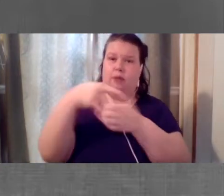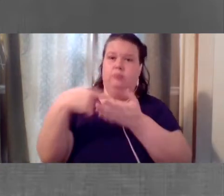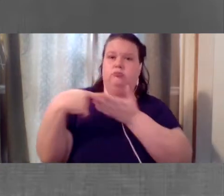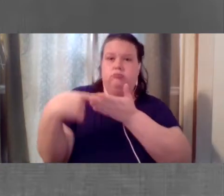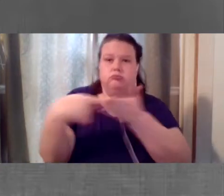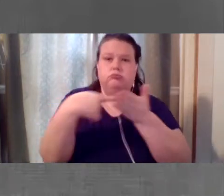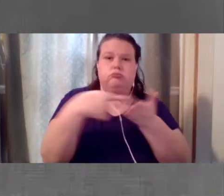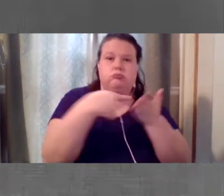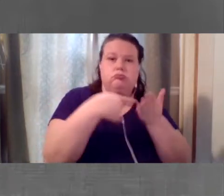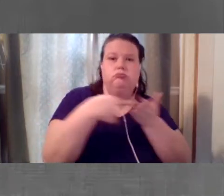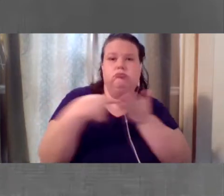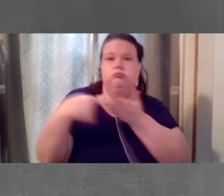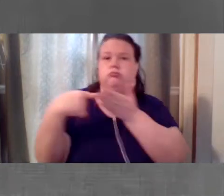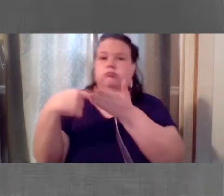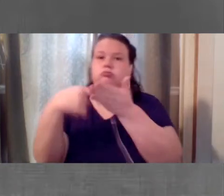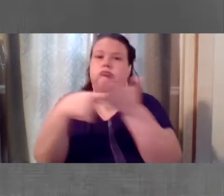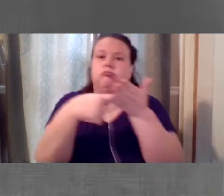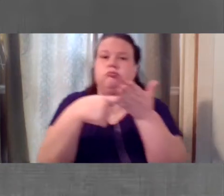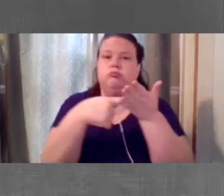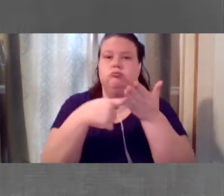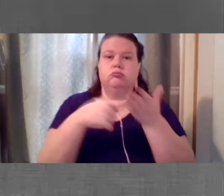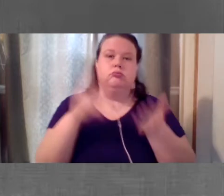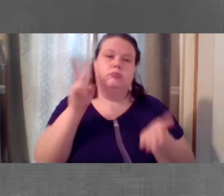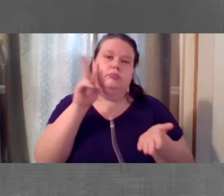um, gathering your feedback.